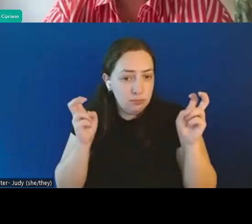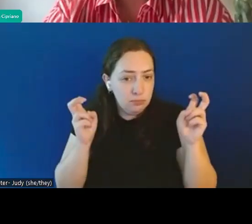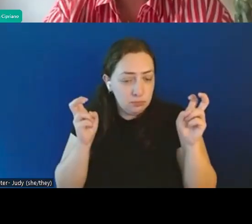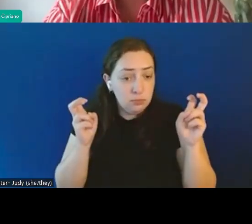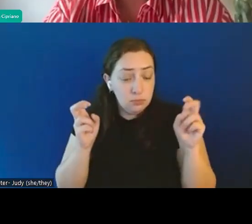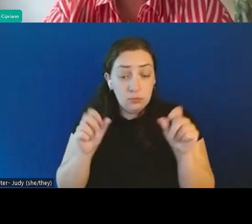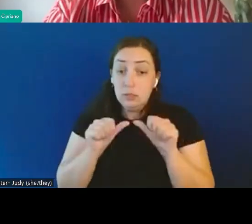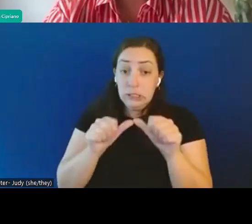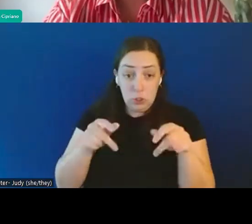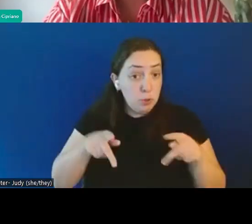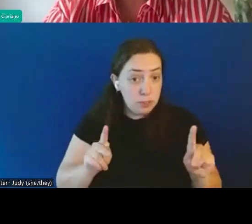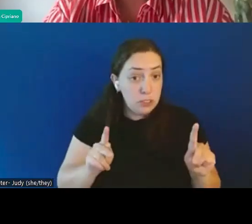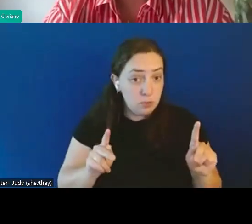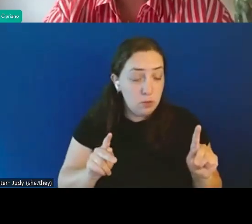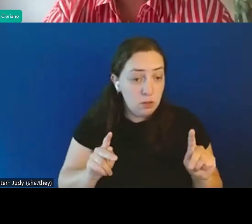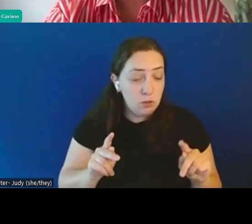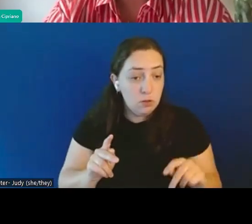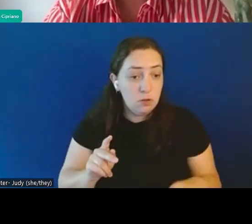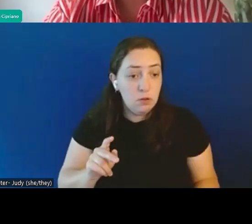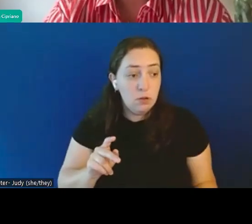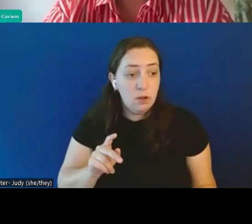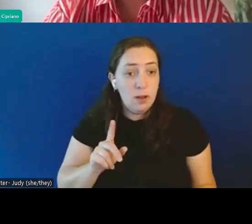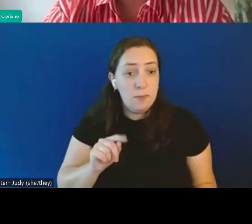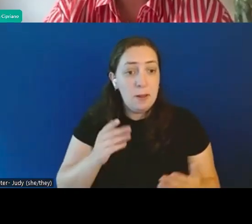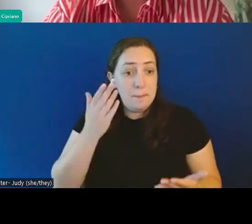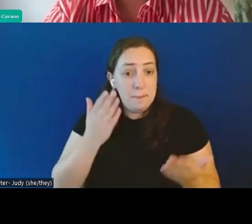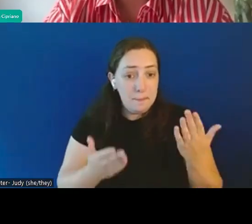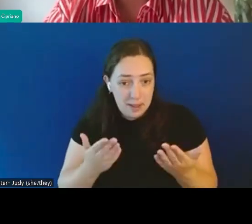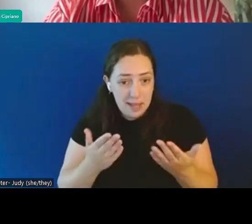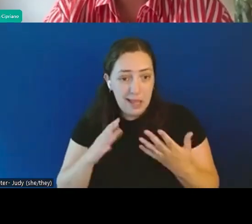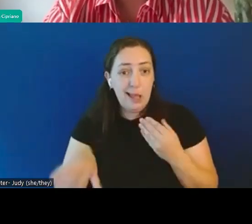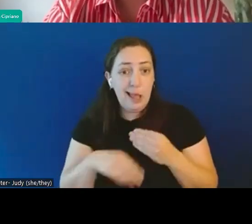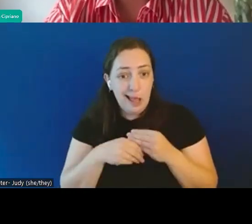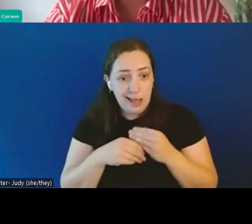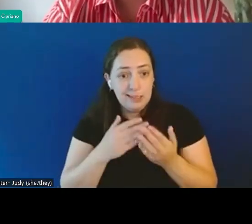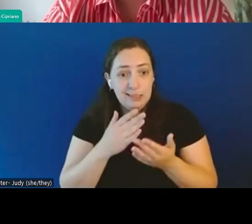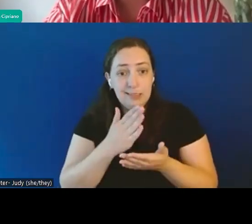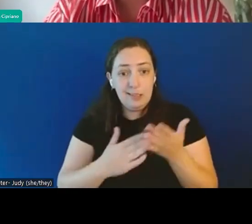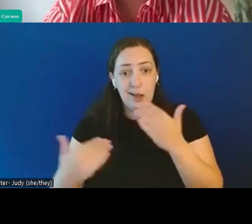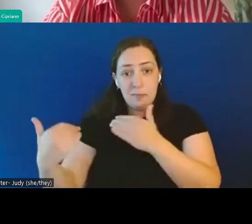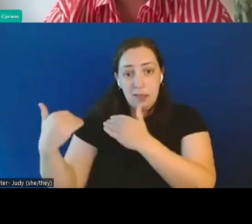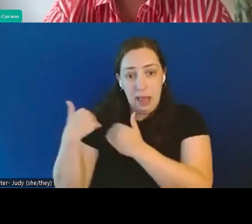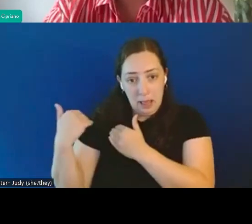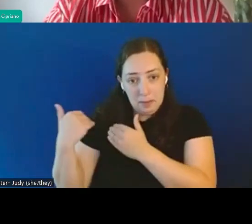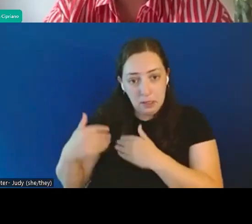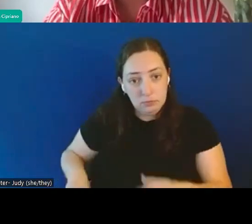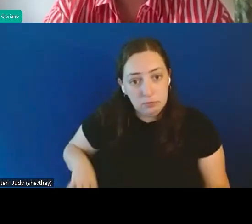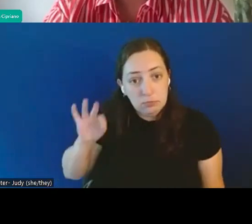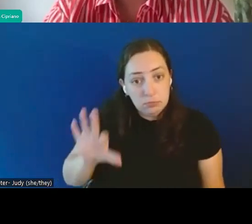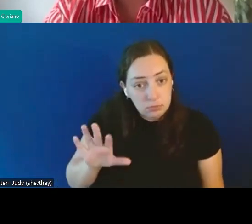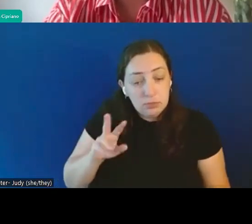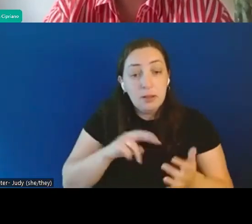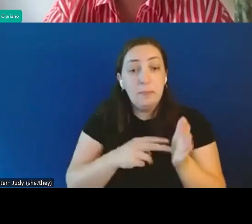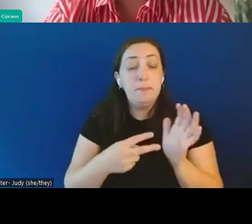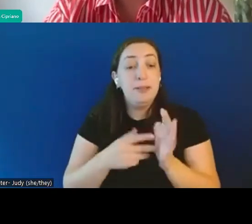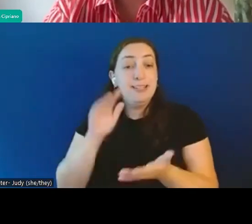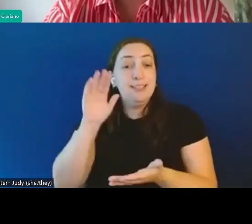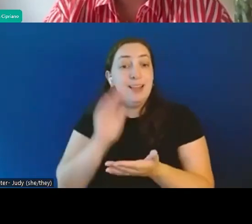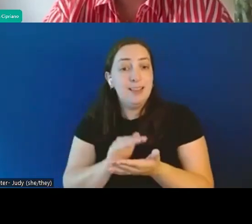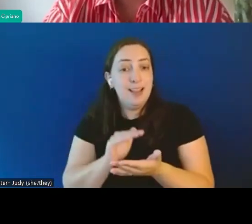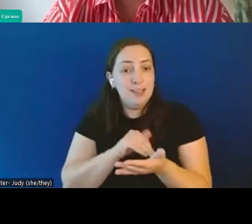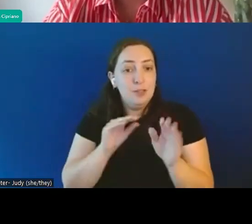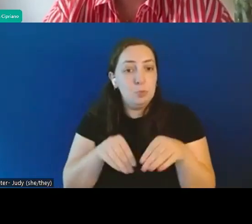still permissible, but may come with some liability considerations, meaning that fewer